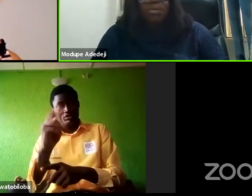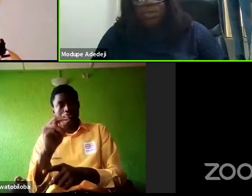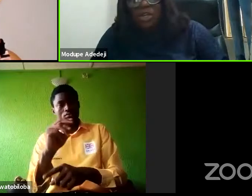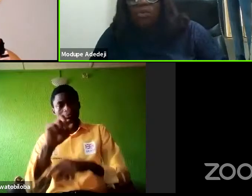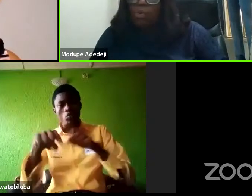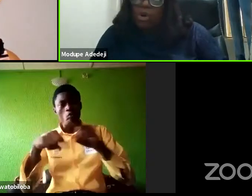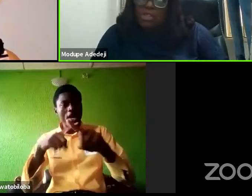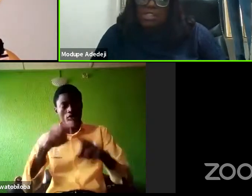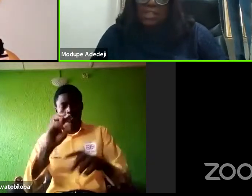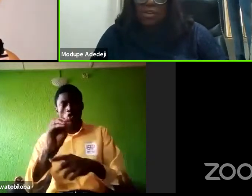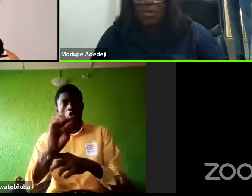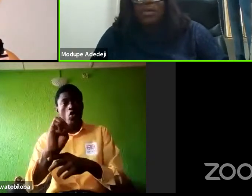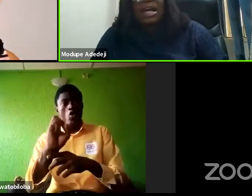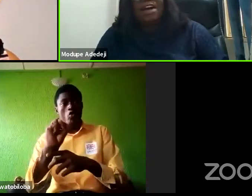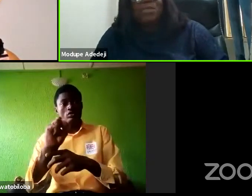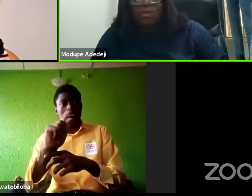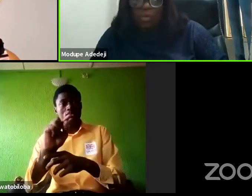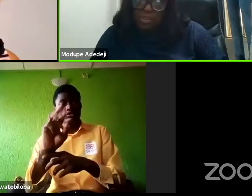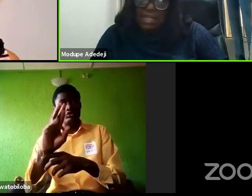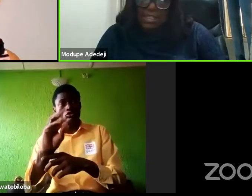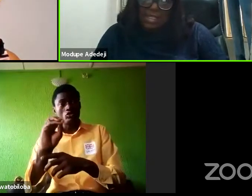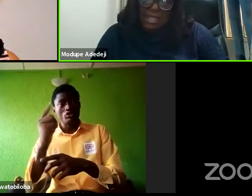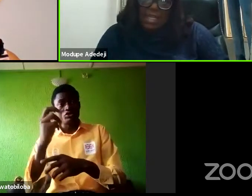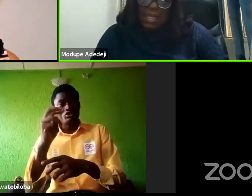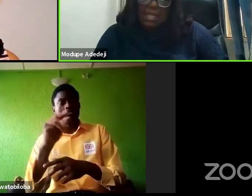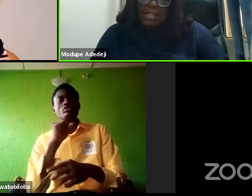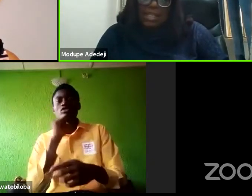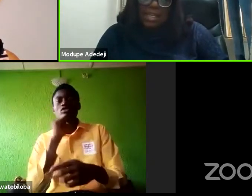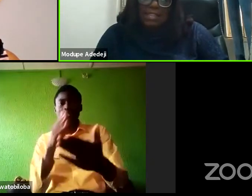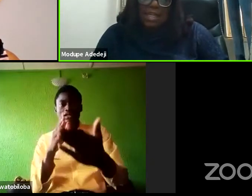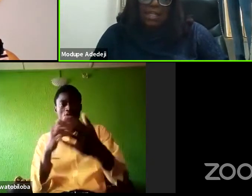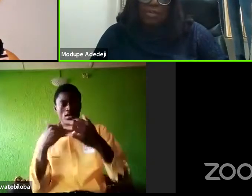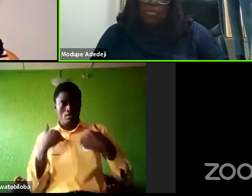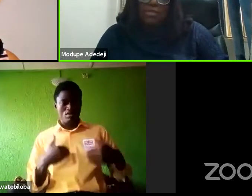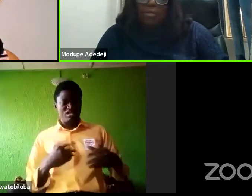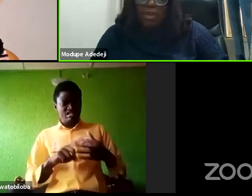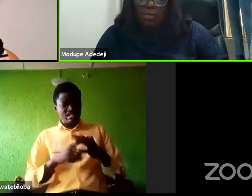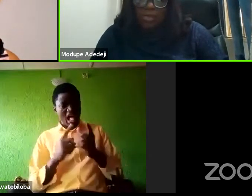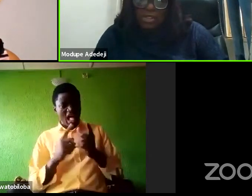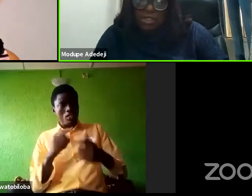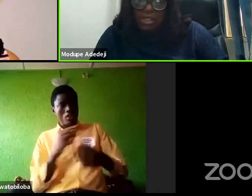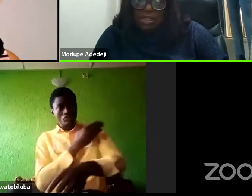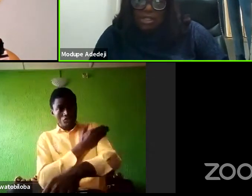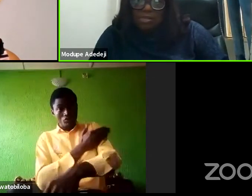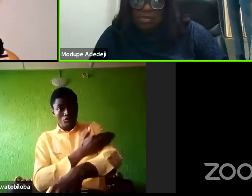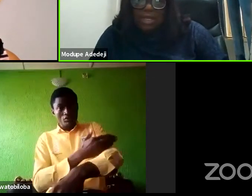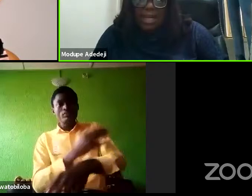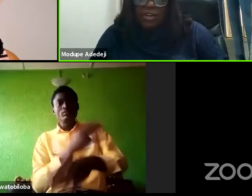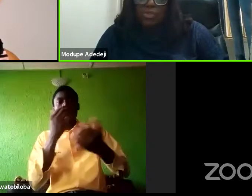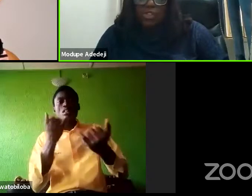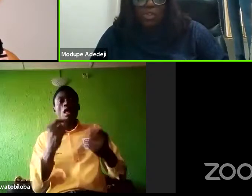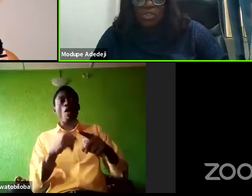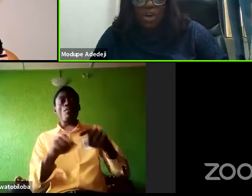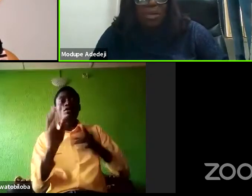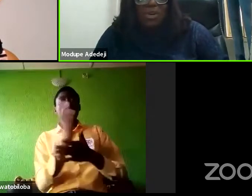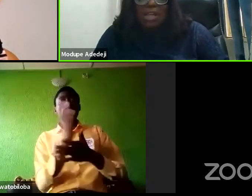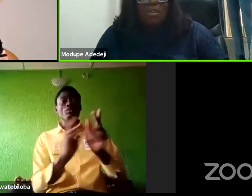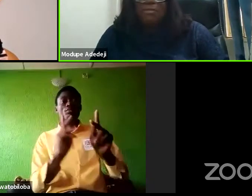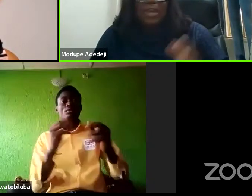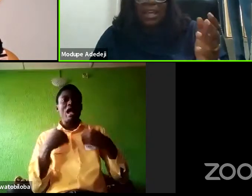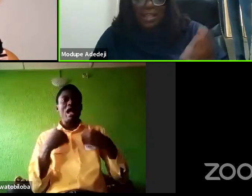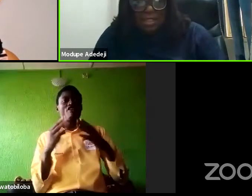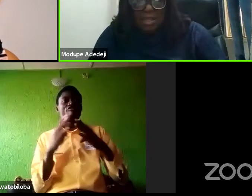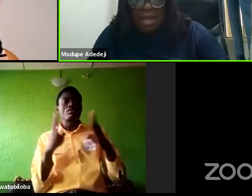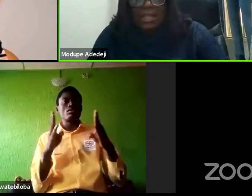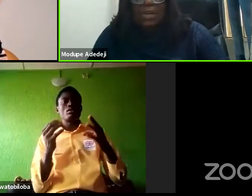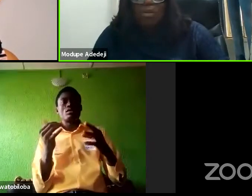So, but the big ones, there are some people that have big ones, and they said that they will wait for menopause and they are not doing surgery, all because out